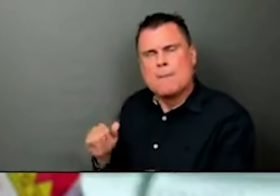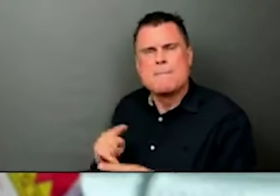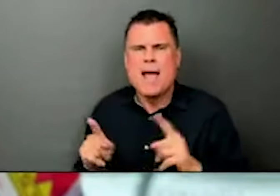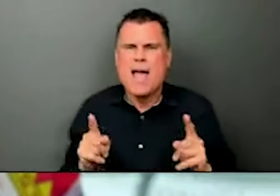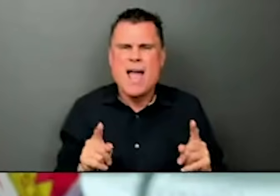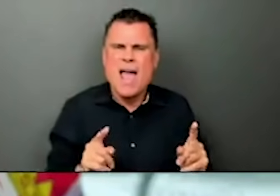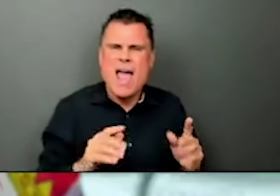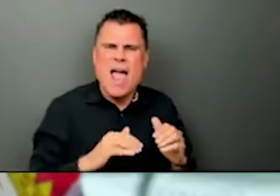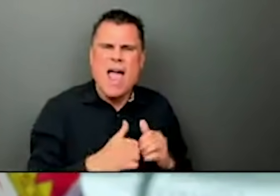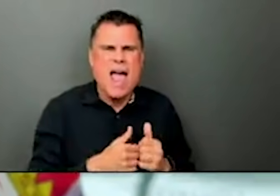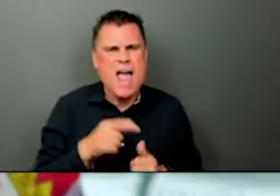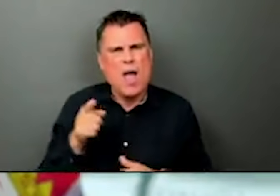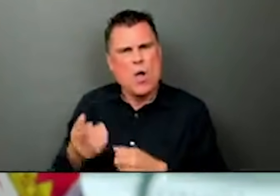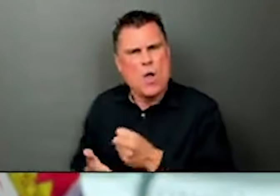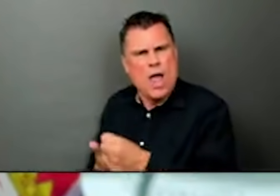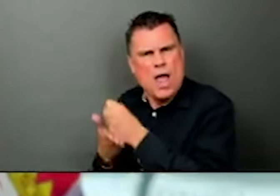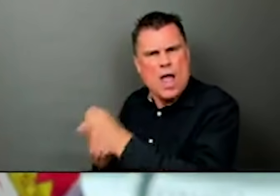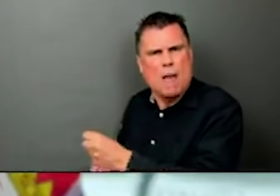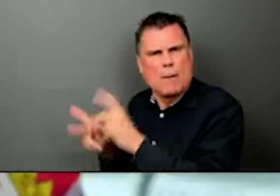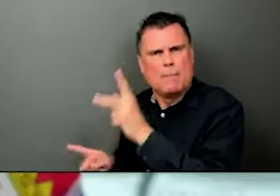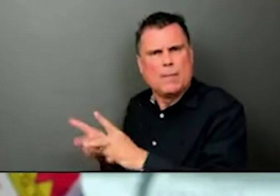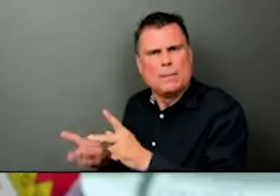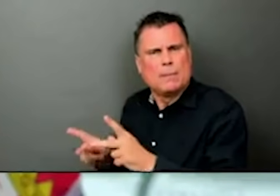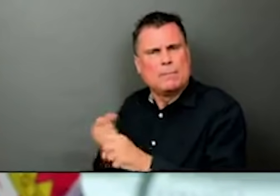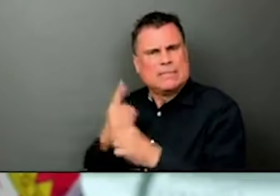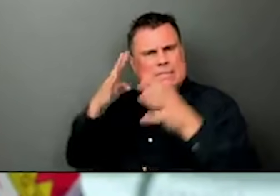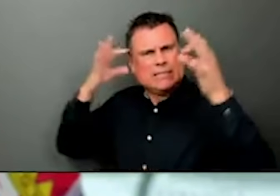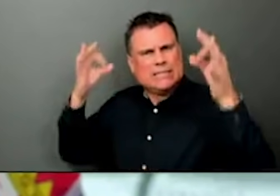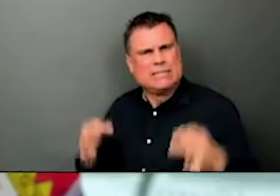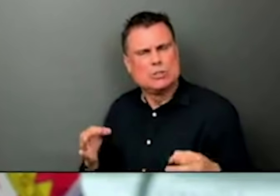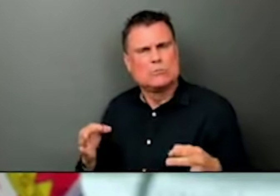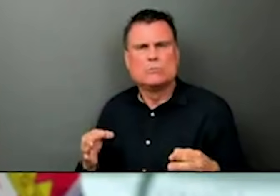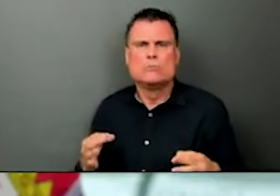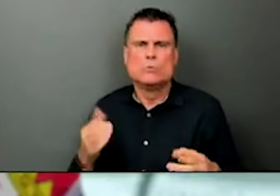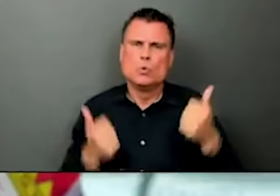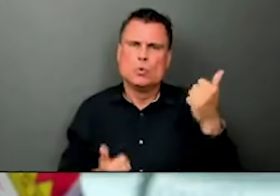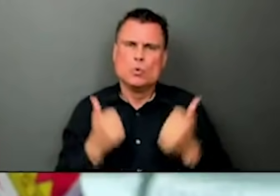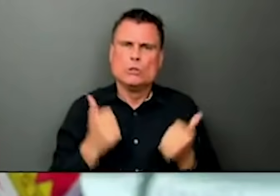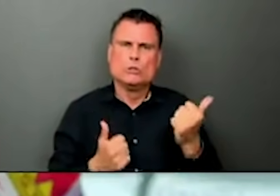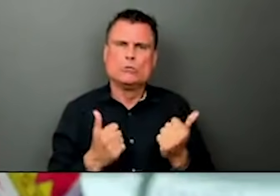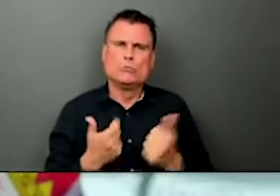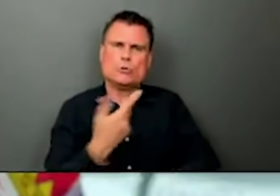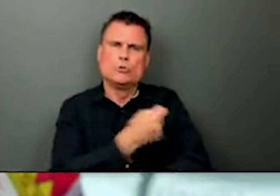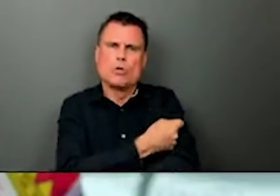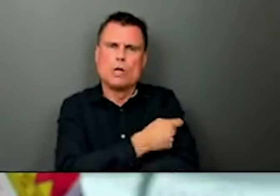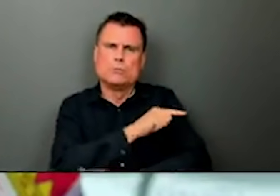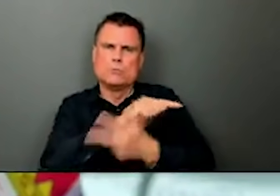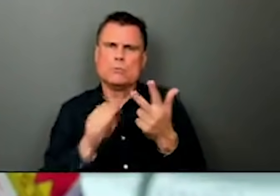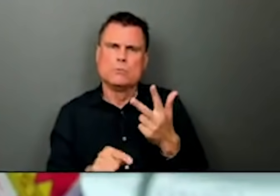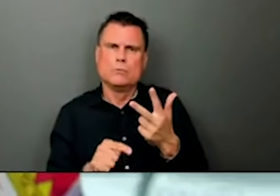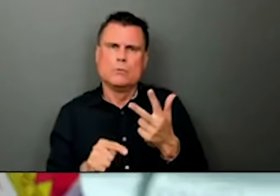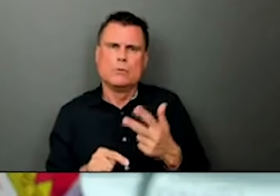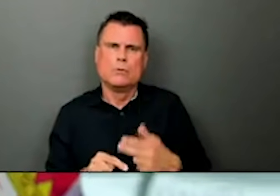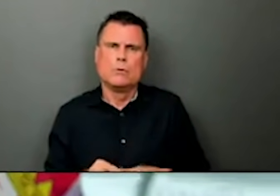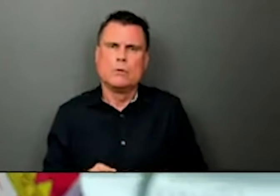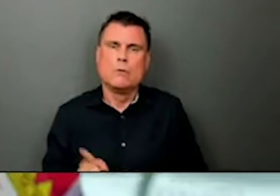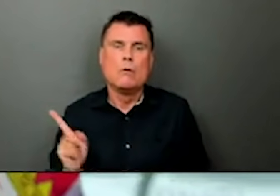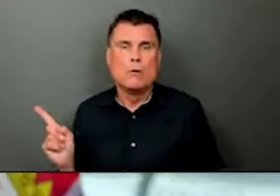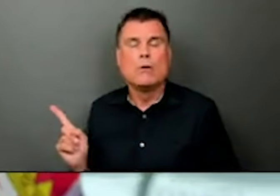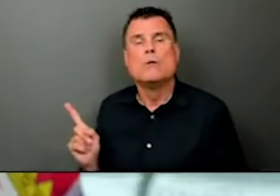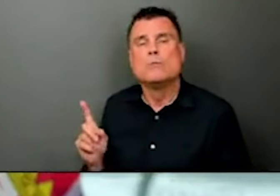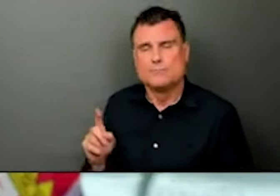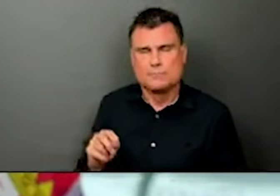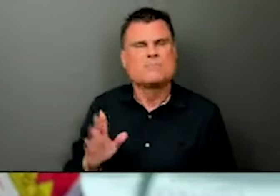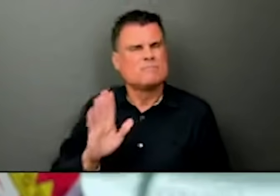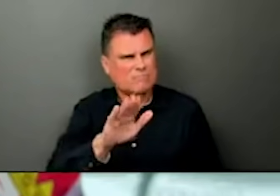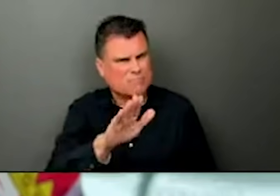that information is quite detailed. It's detailed on the effectiveness of the vaccine. It's also detailed, provides detail